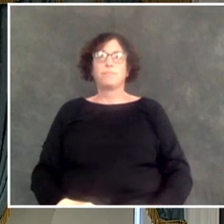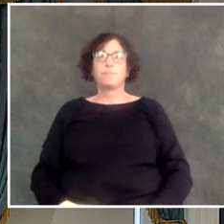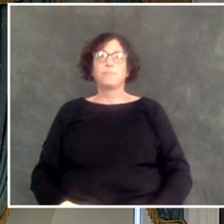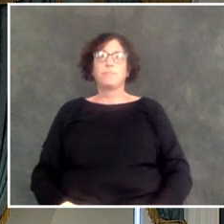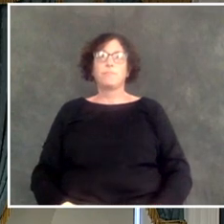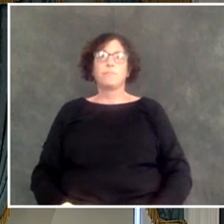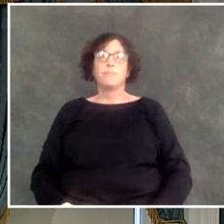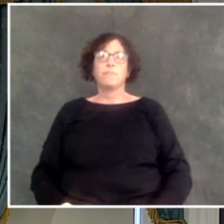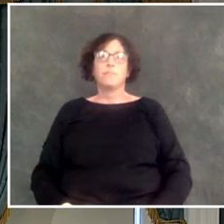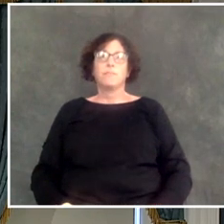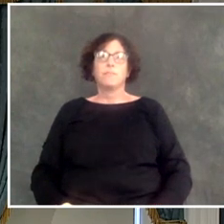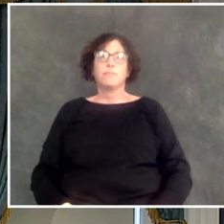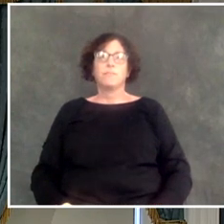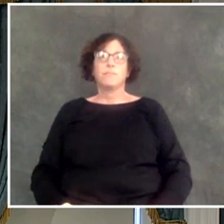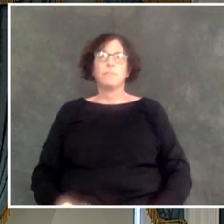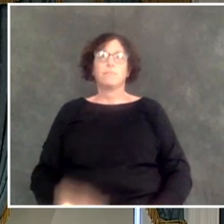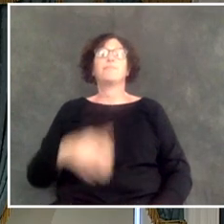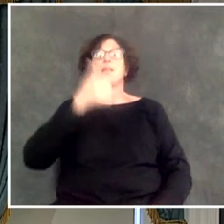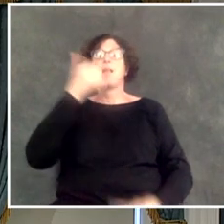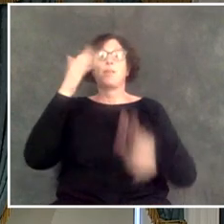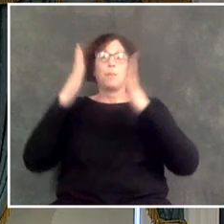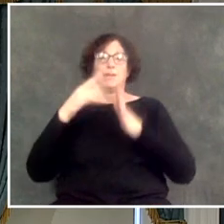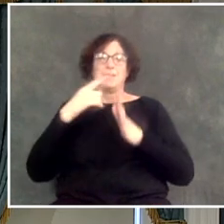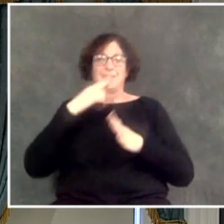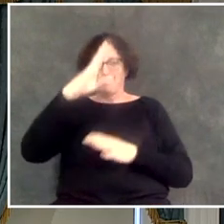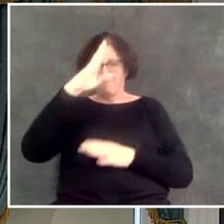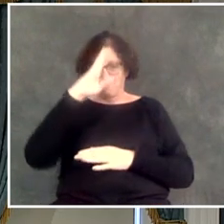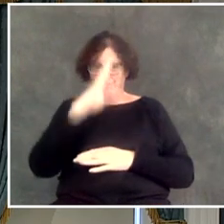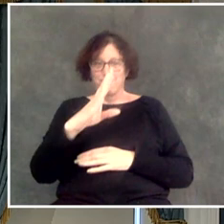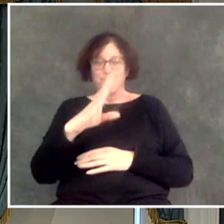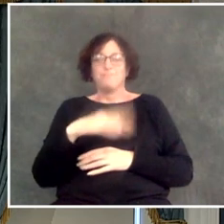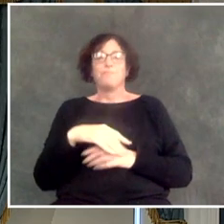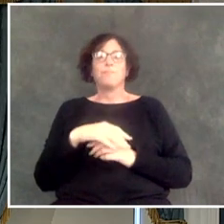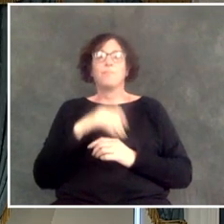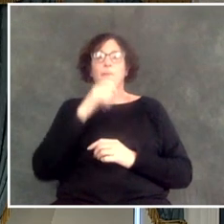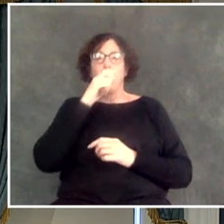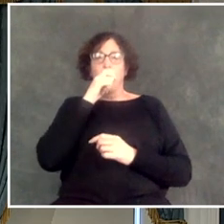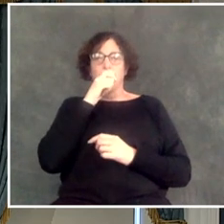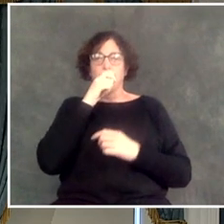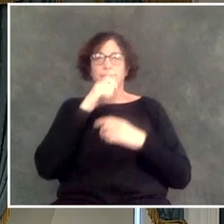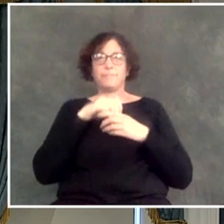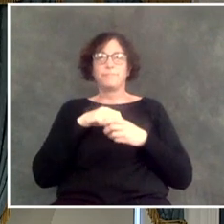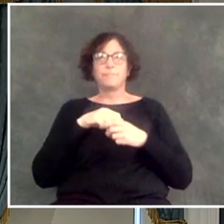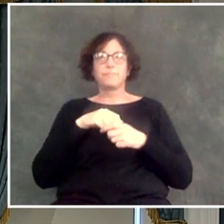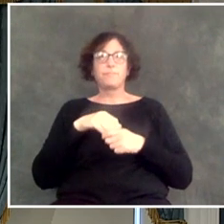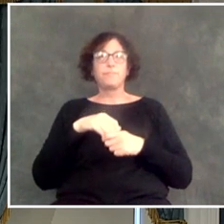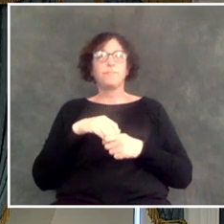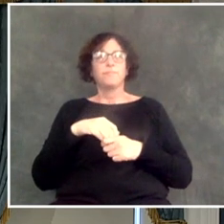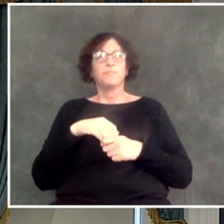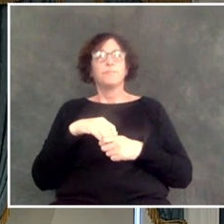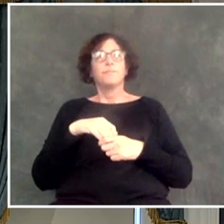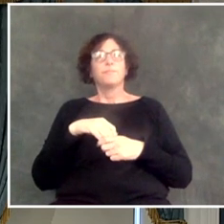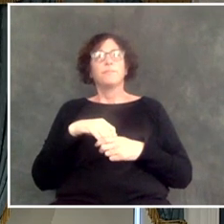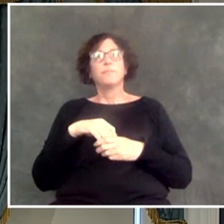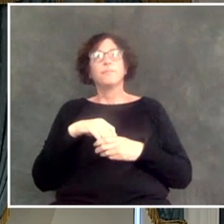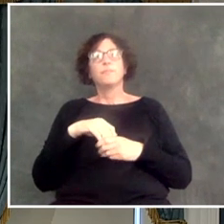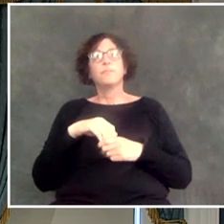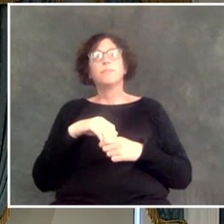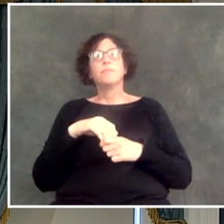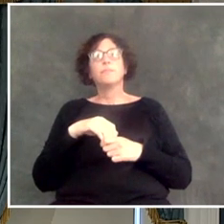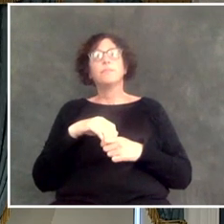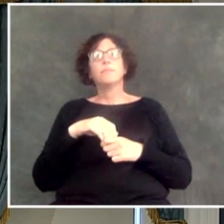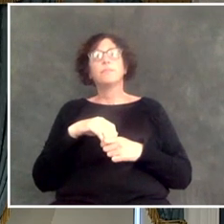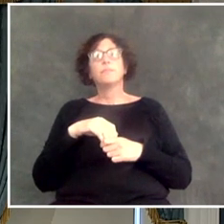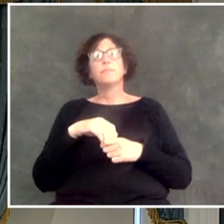Mayor, how you doing? Good. Good. So the appointment of former police commissioner